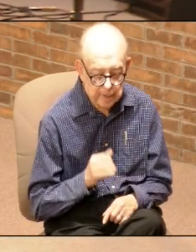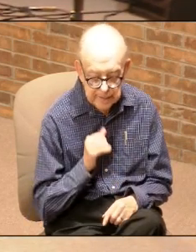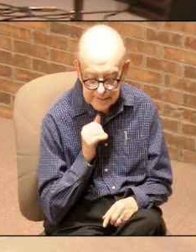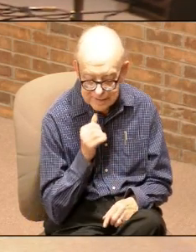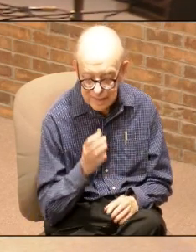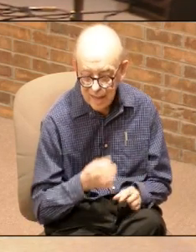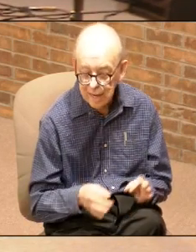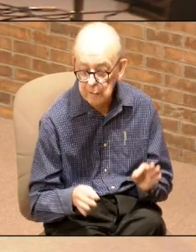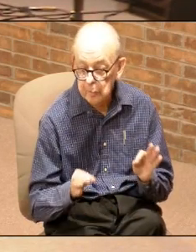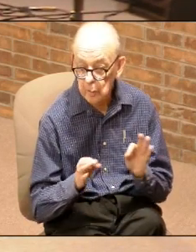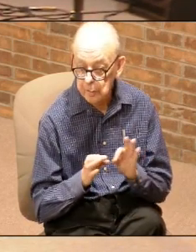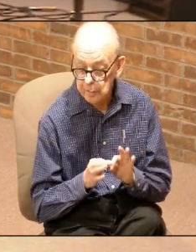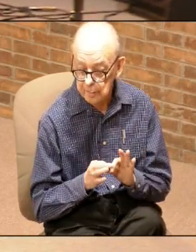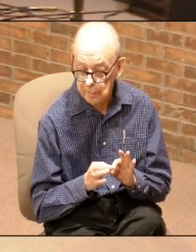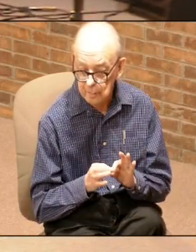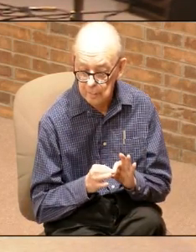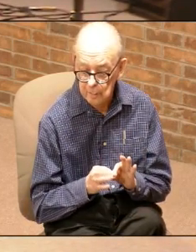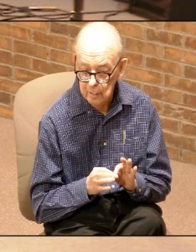important.